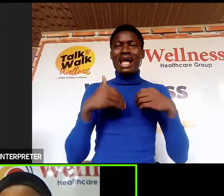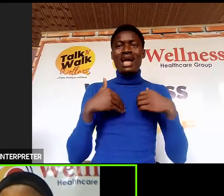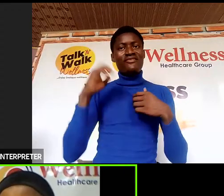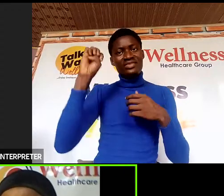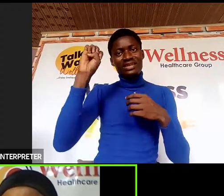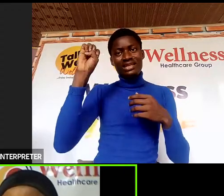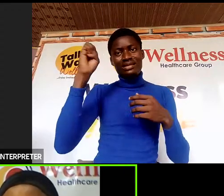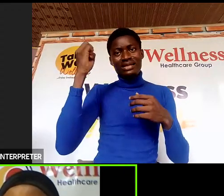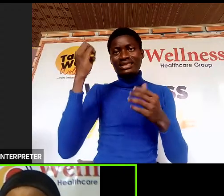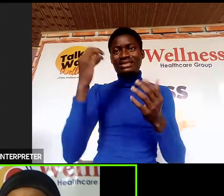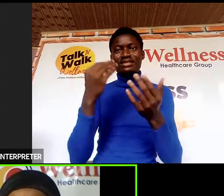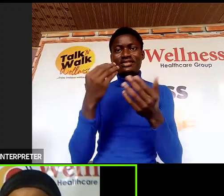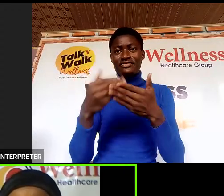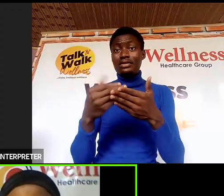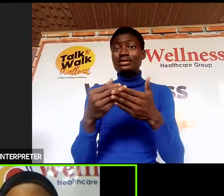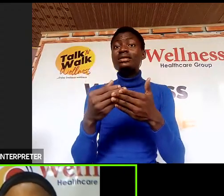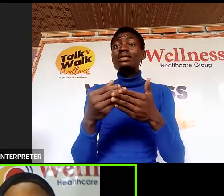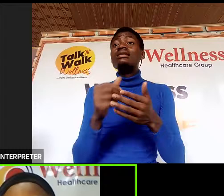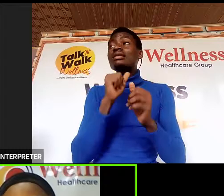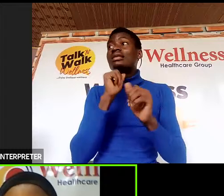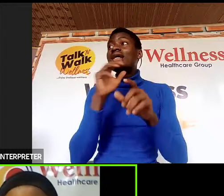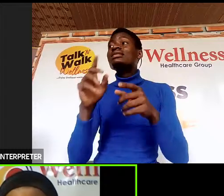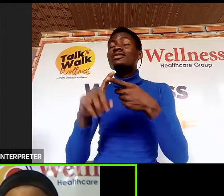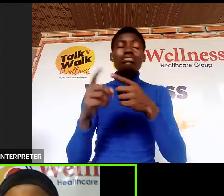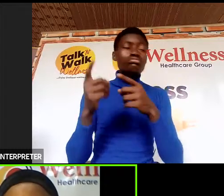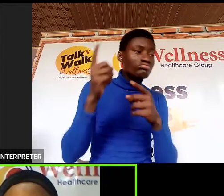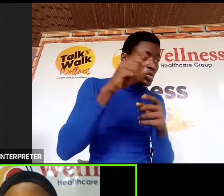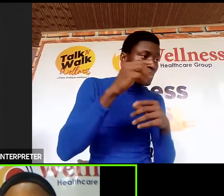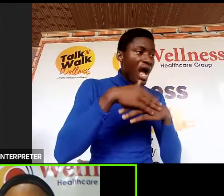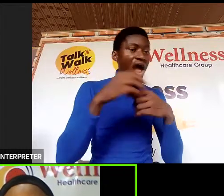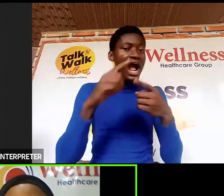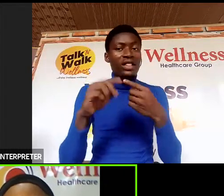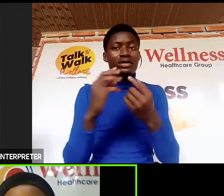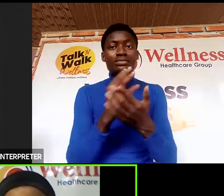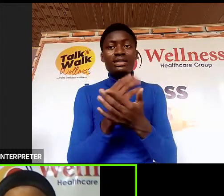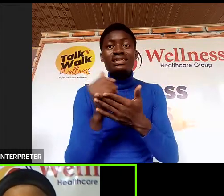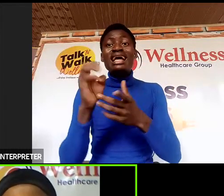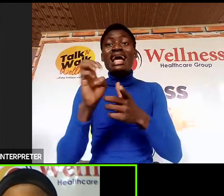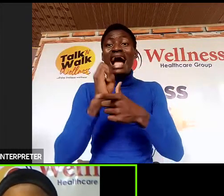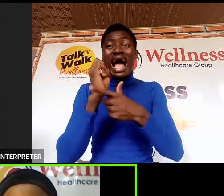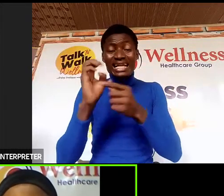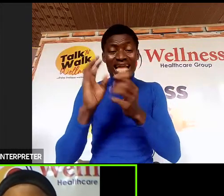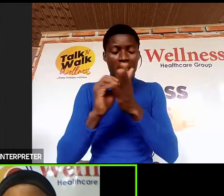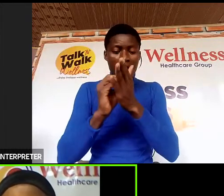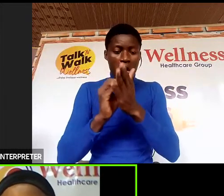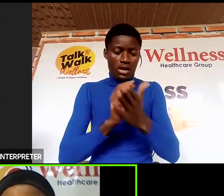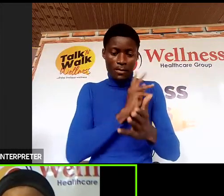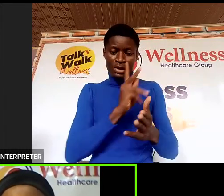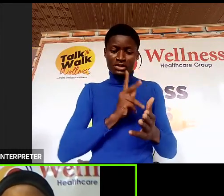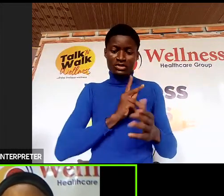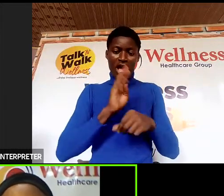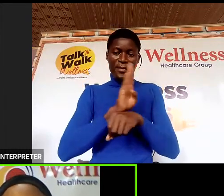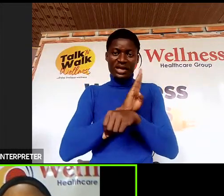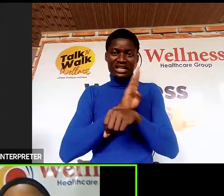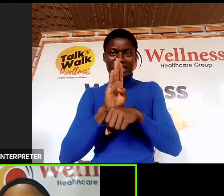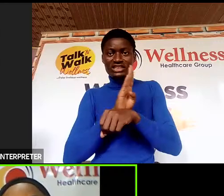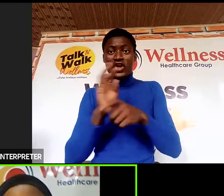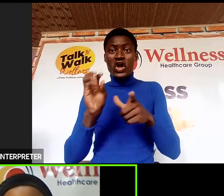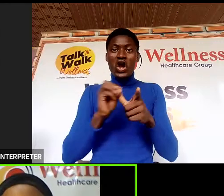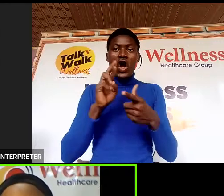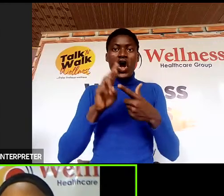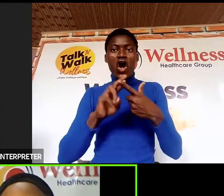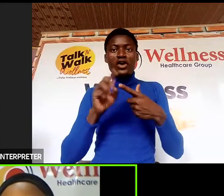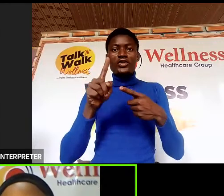all. Whether you're running your business, whether you're working for, you're in paid employment, you must make your mind. You